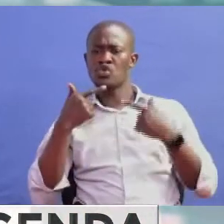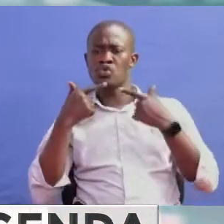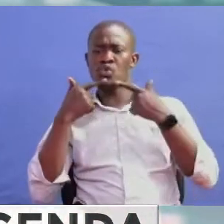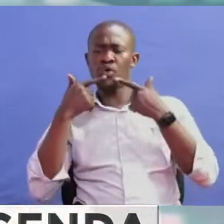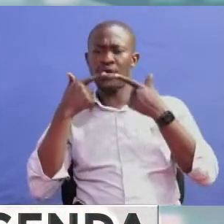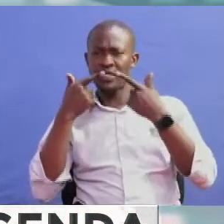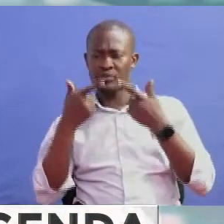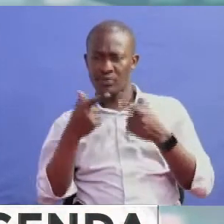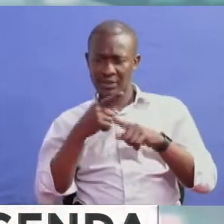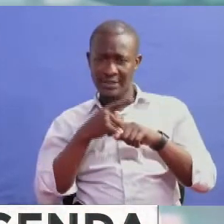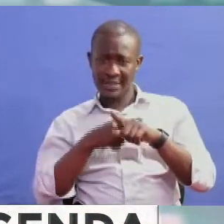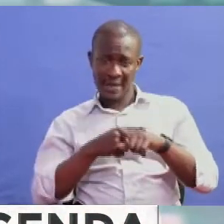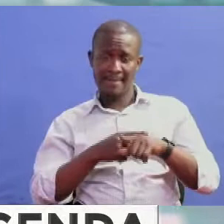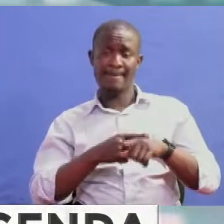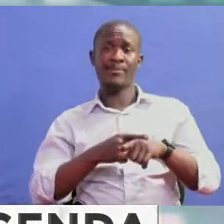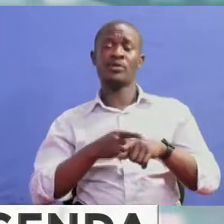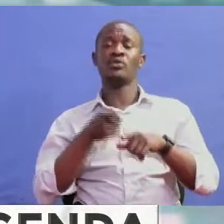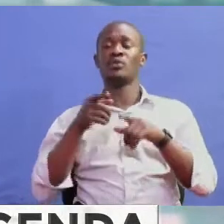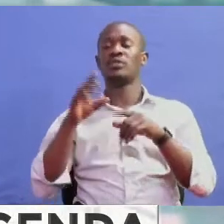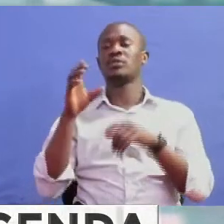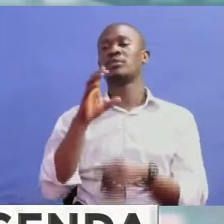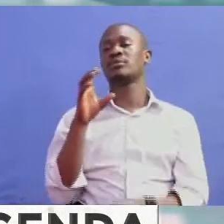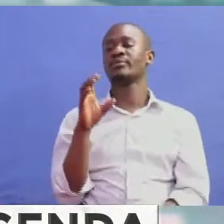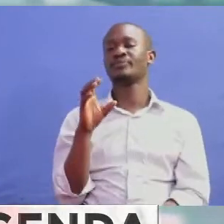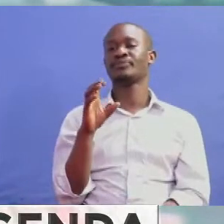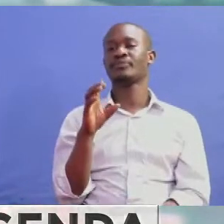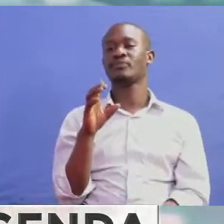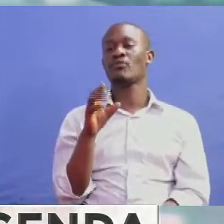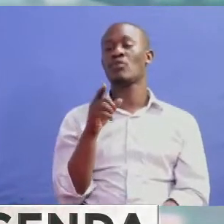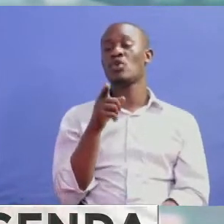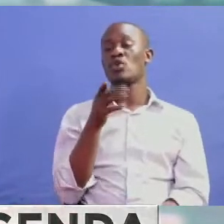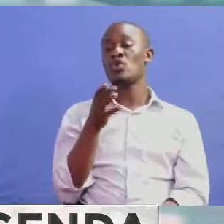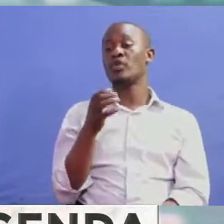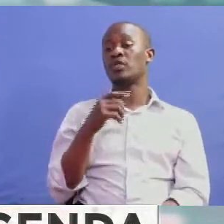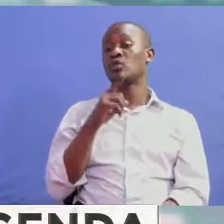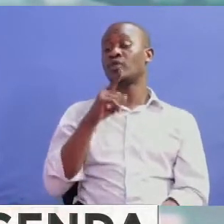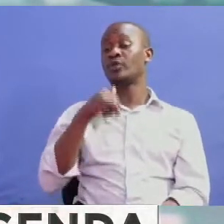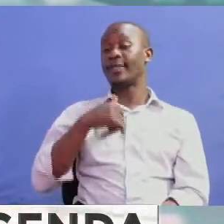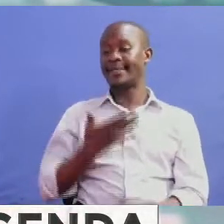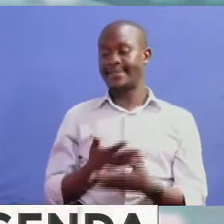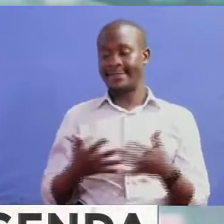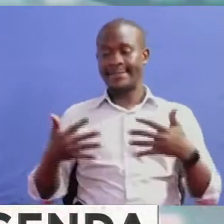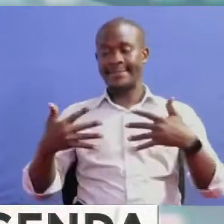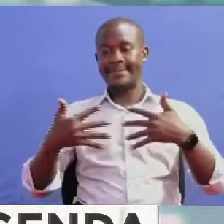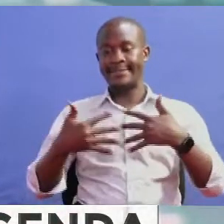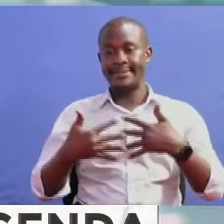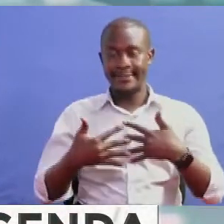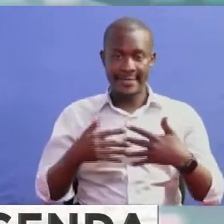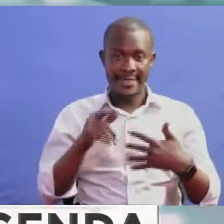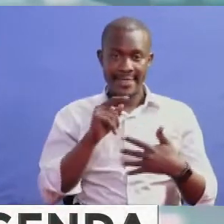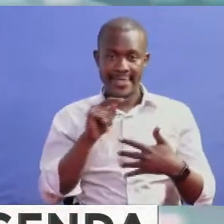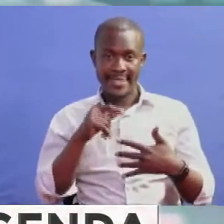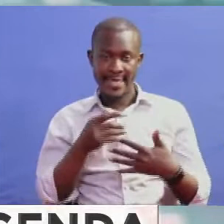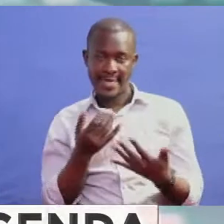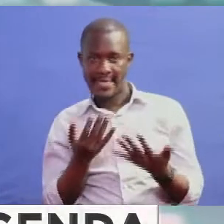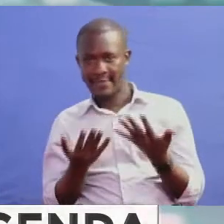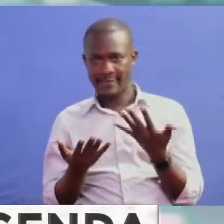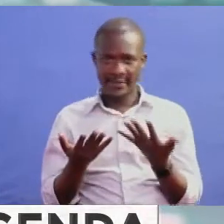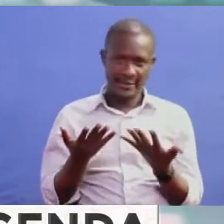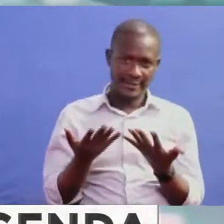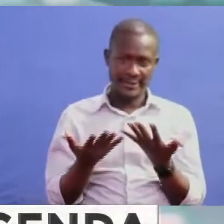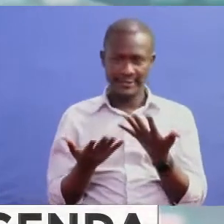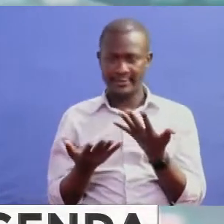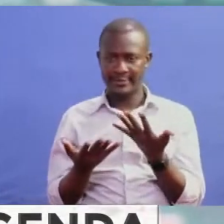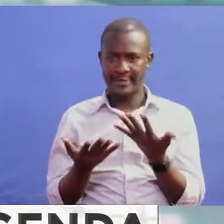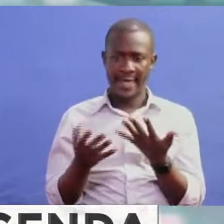on a timely manner to these customers. You need to ensure, again, your interaction, if there's an interface